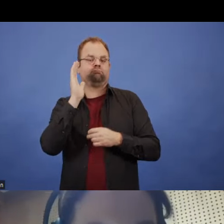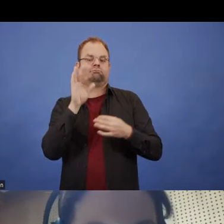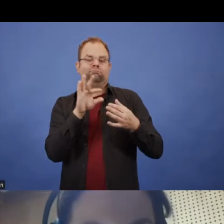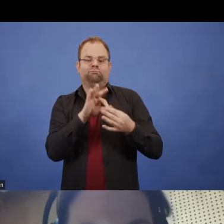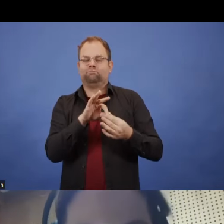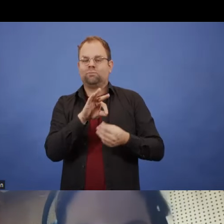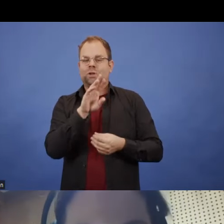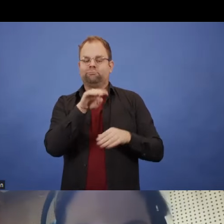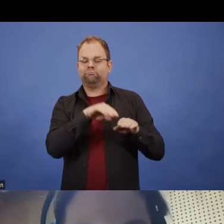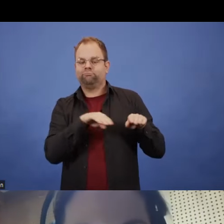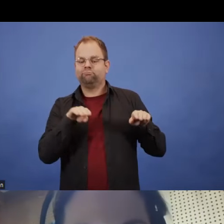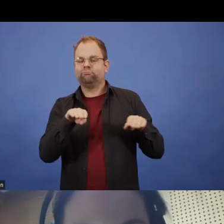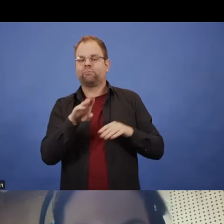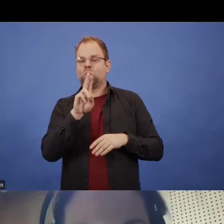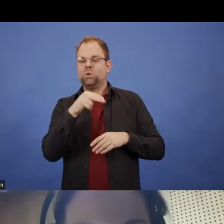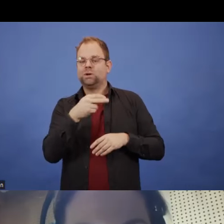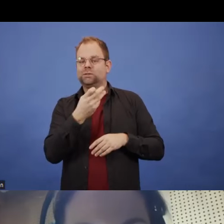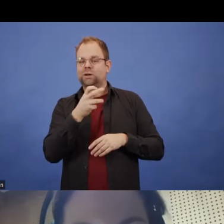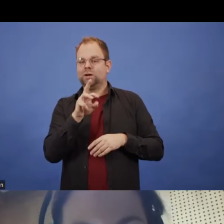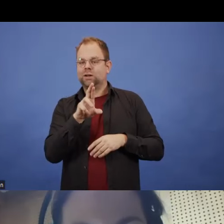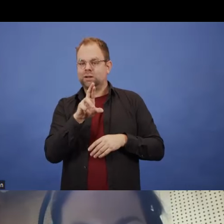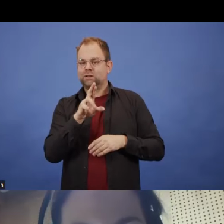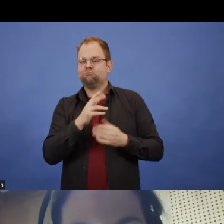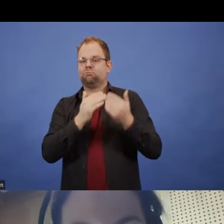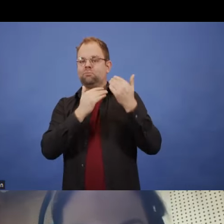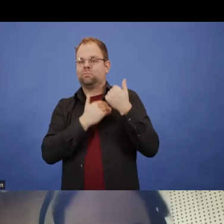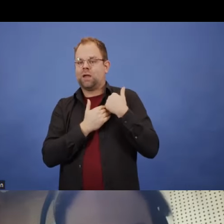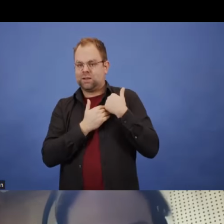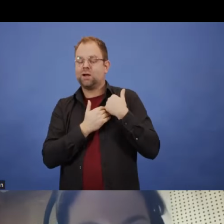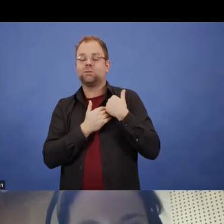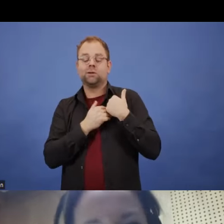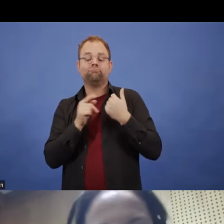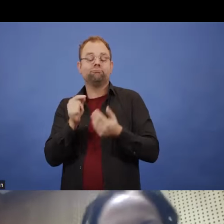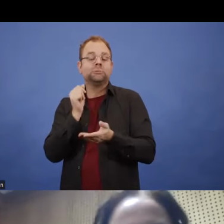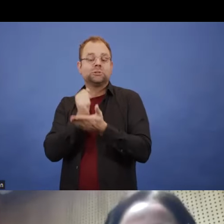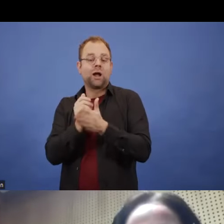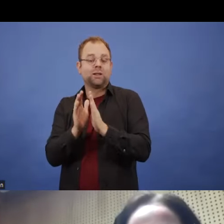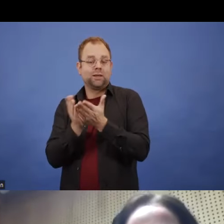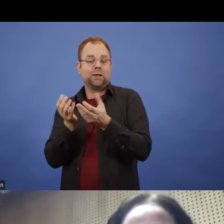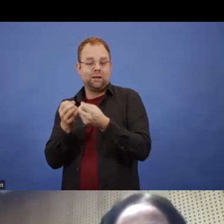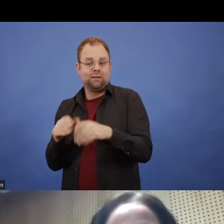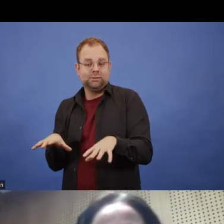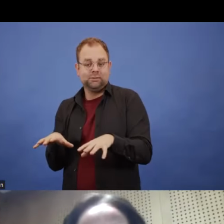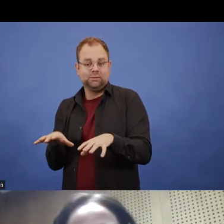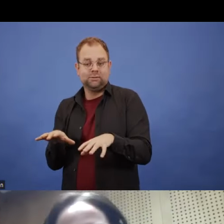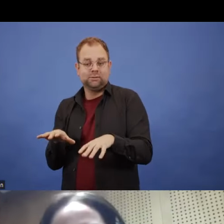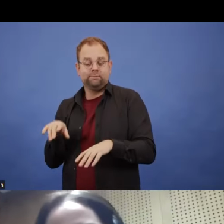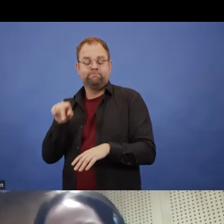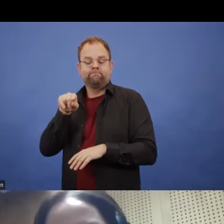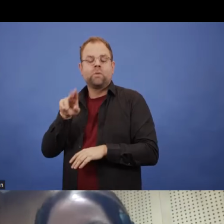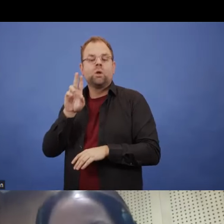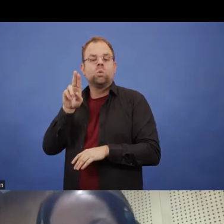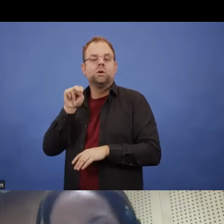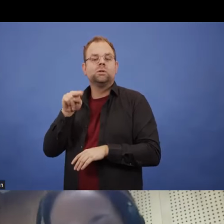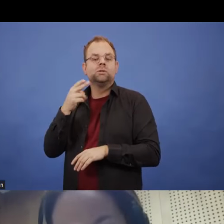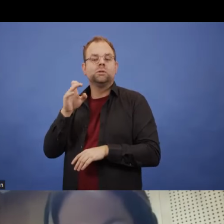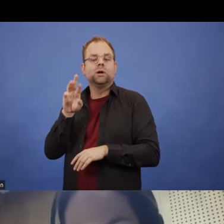is mandated by the General Assembly to identify and protect stateless persons and